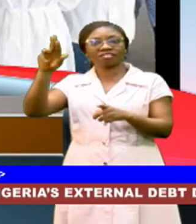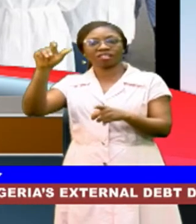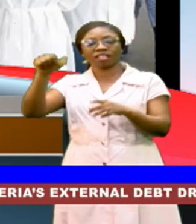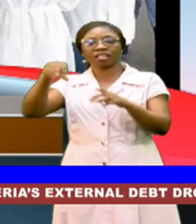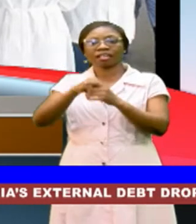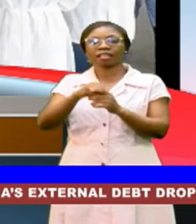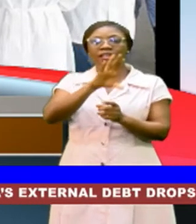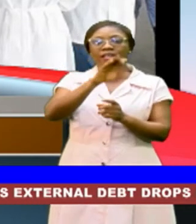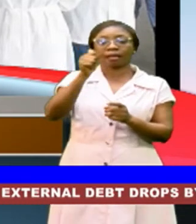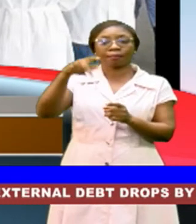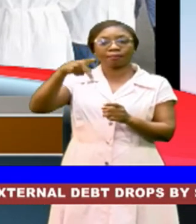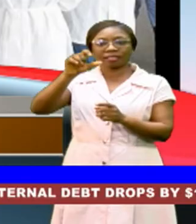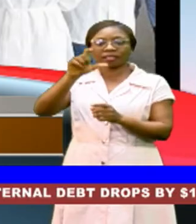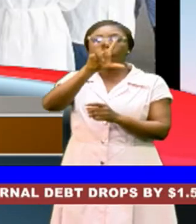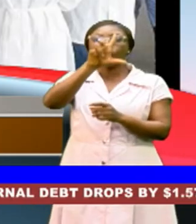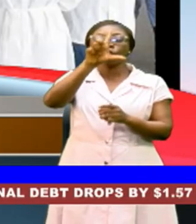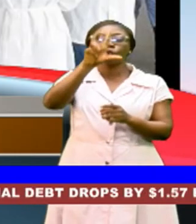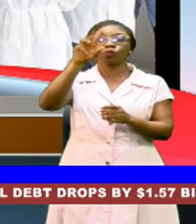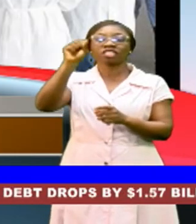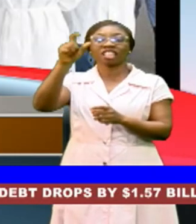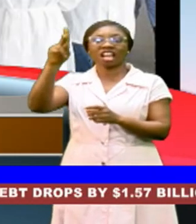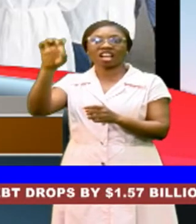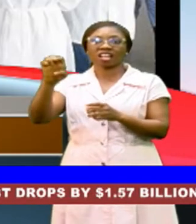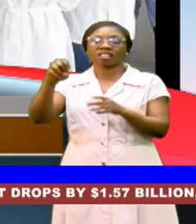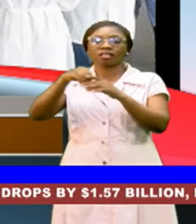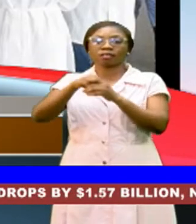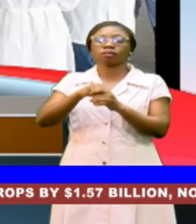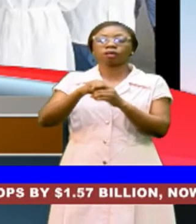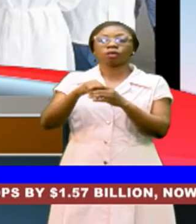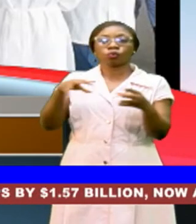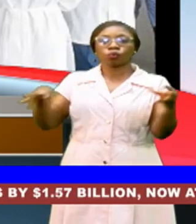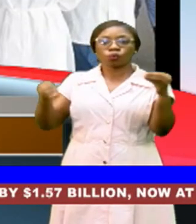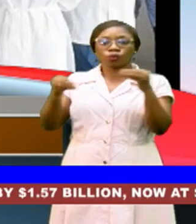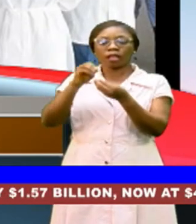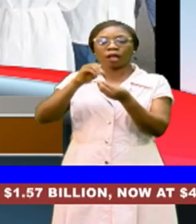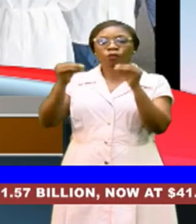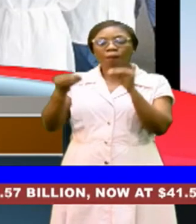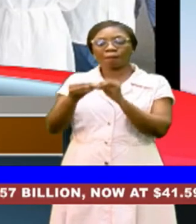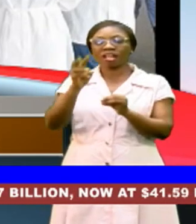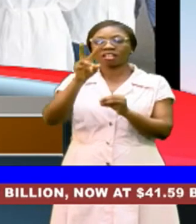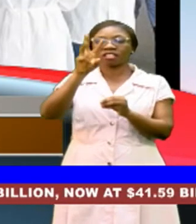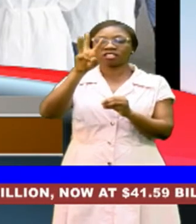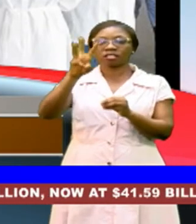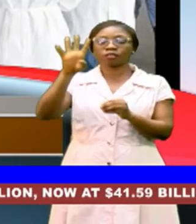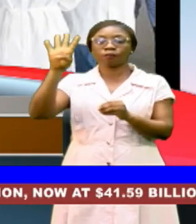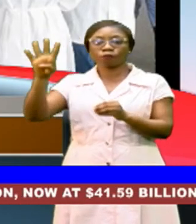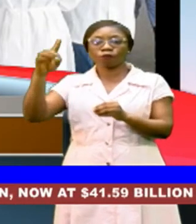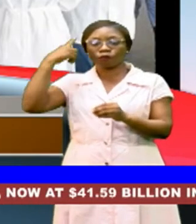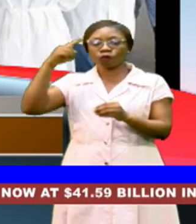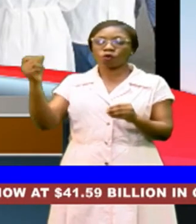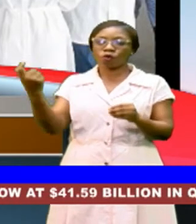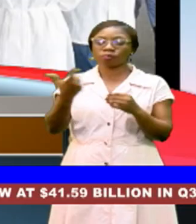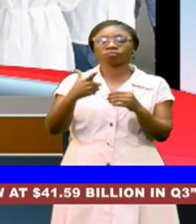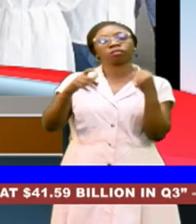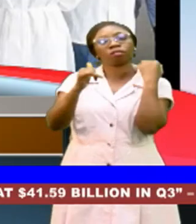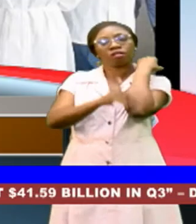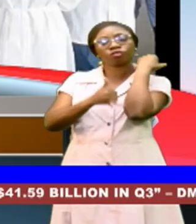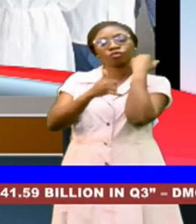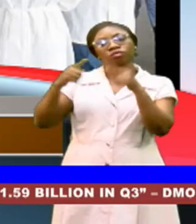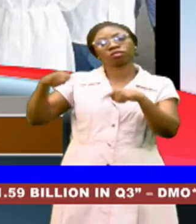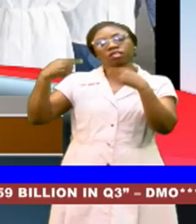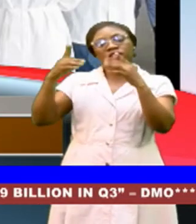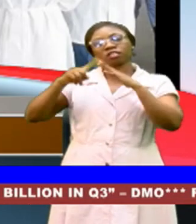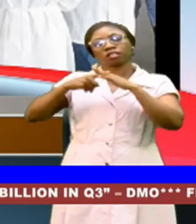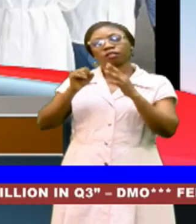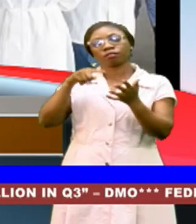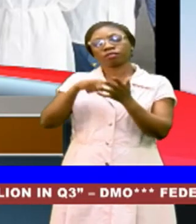in 24 hours, bringing the number of victims of the infection to 64 for the entire country since the start of the